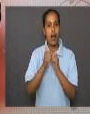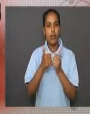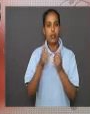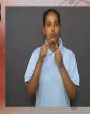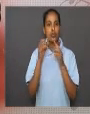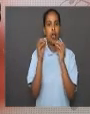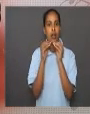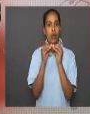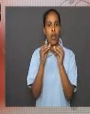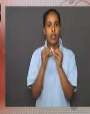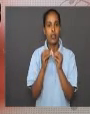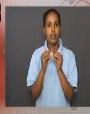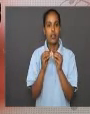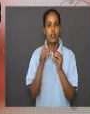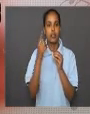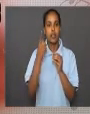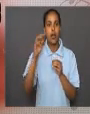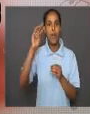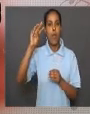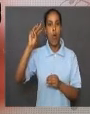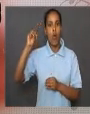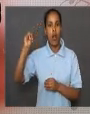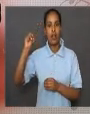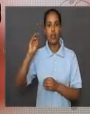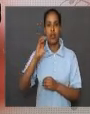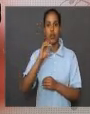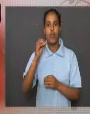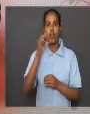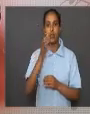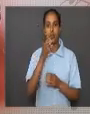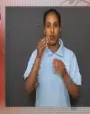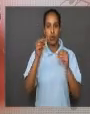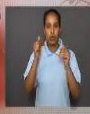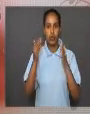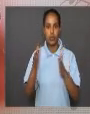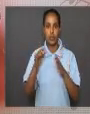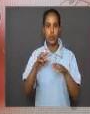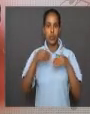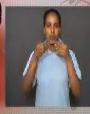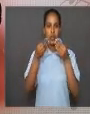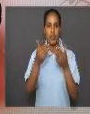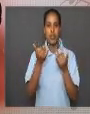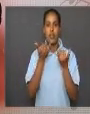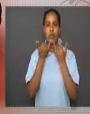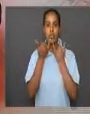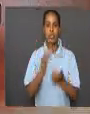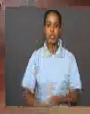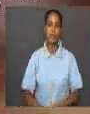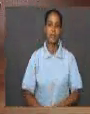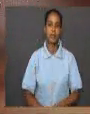to calculate the molarity of a solution from given information.